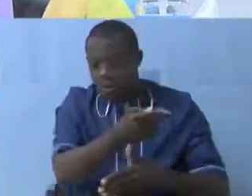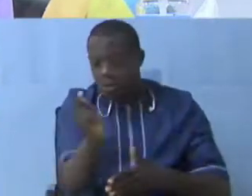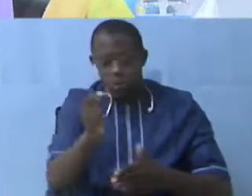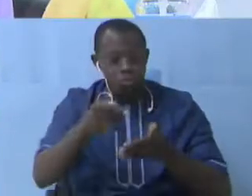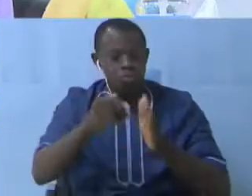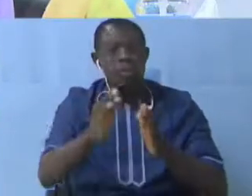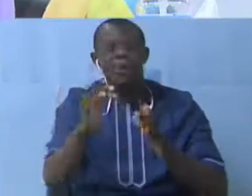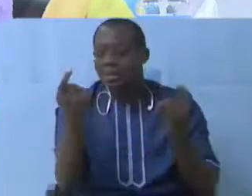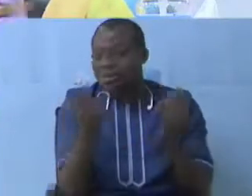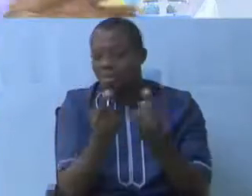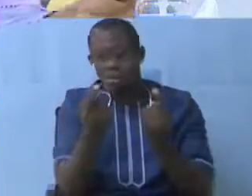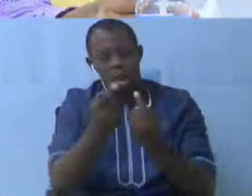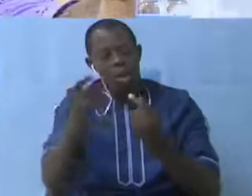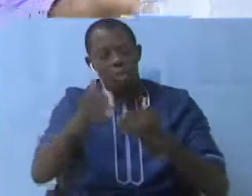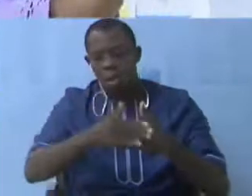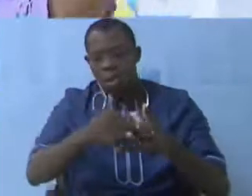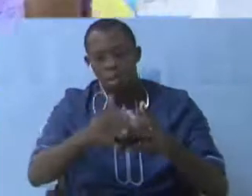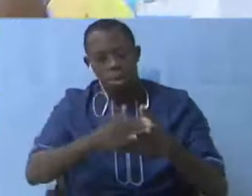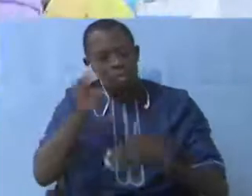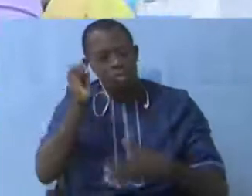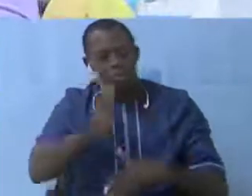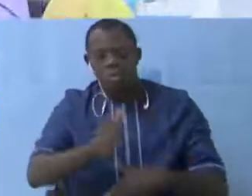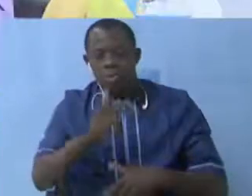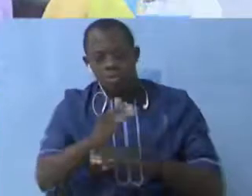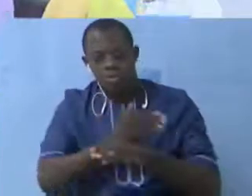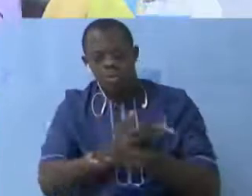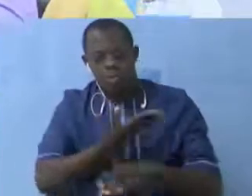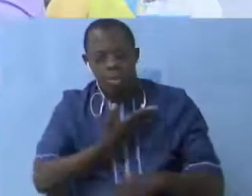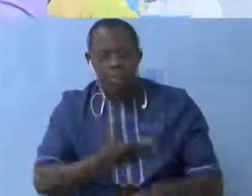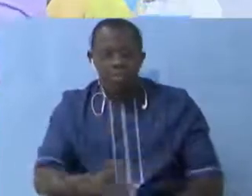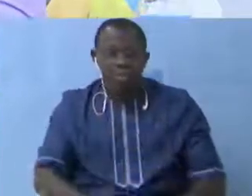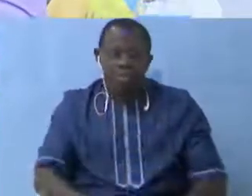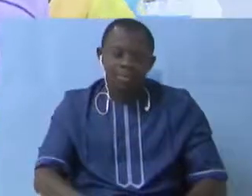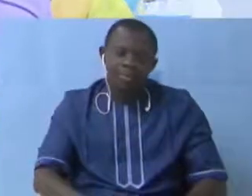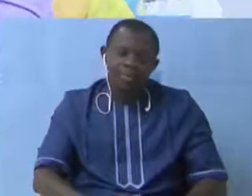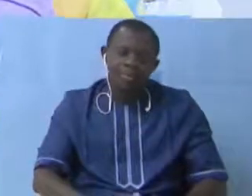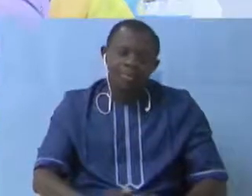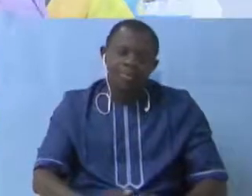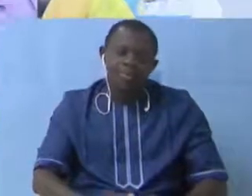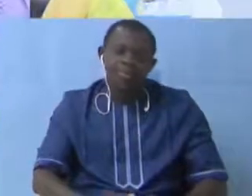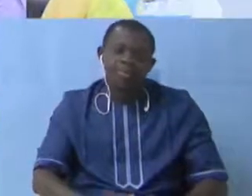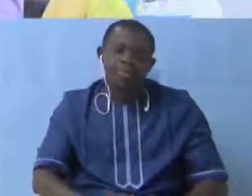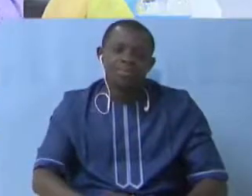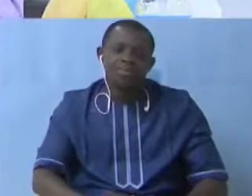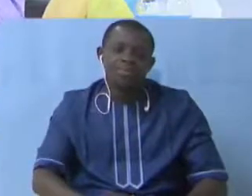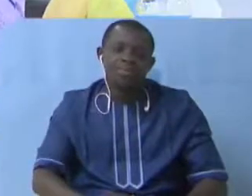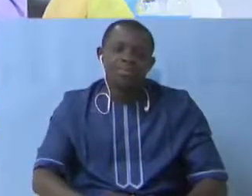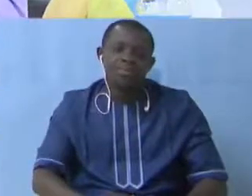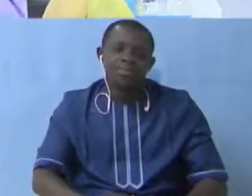nguur ak itamit di suux loo xam ne dana indi fitna ak